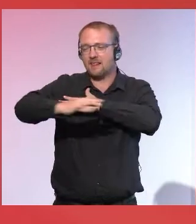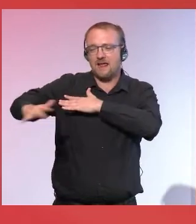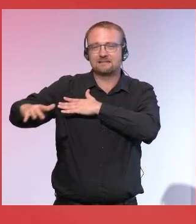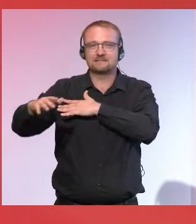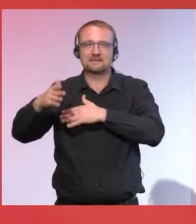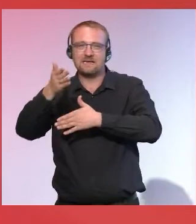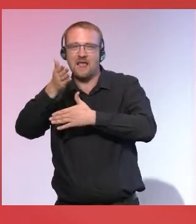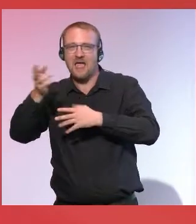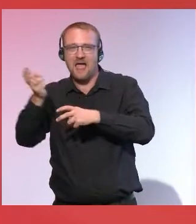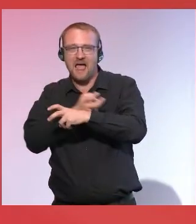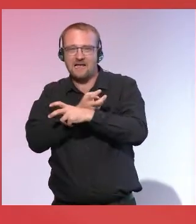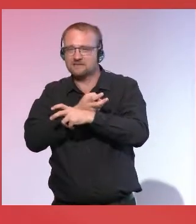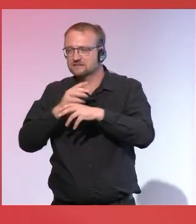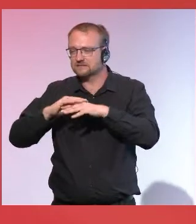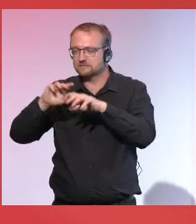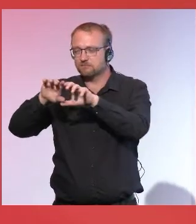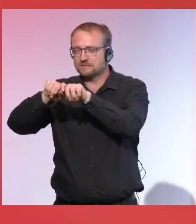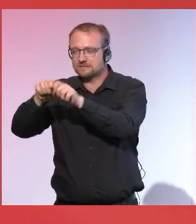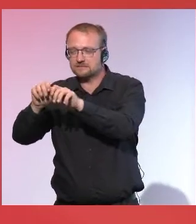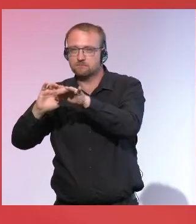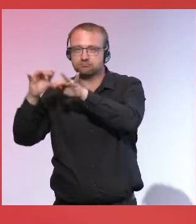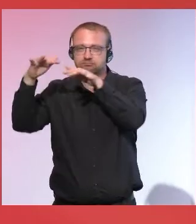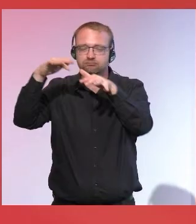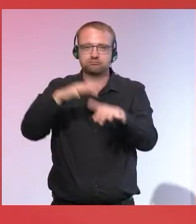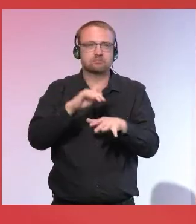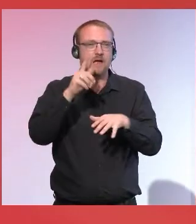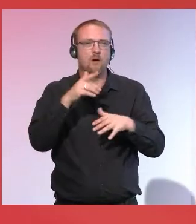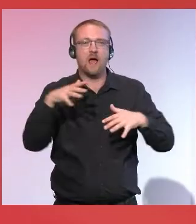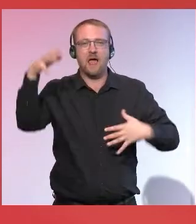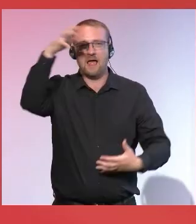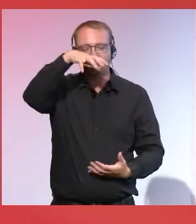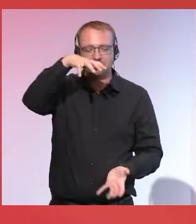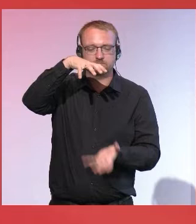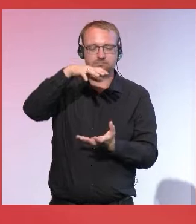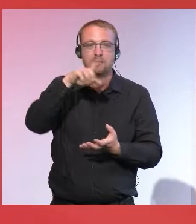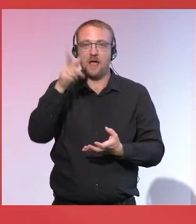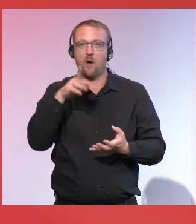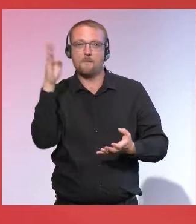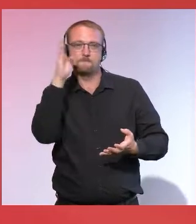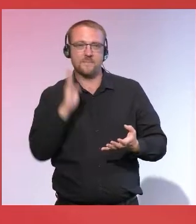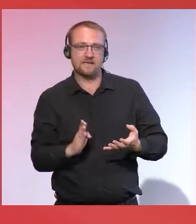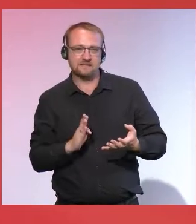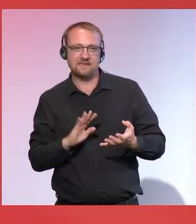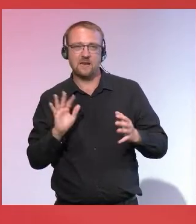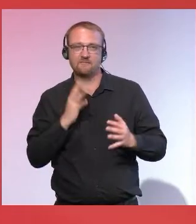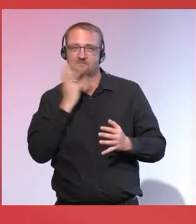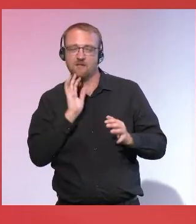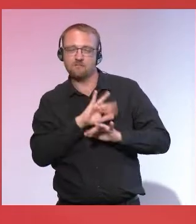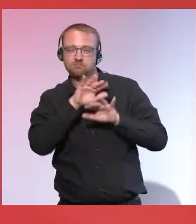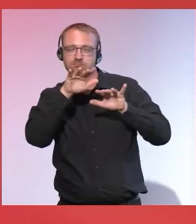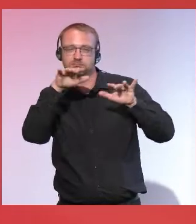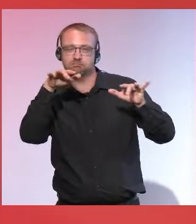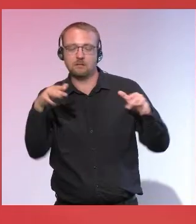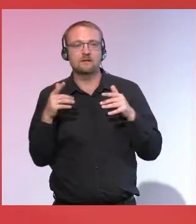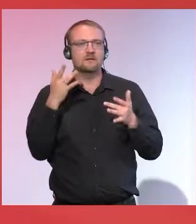And there's also been flooding in Brazil. So you might think there's always been flooding, there's always been heat waves, and that's absolutely true.